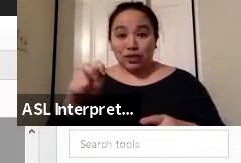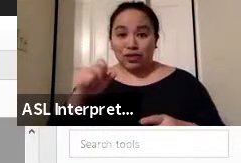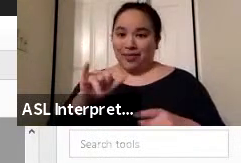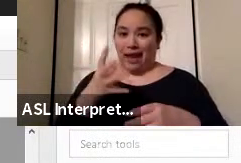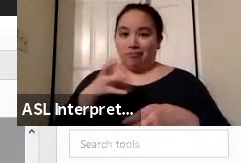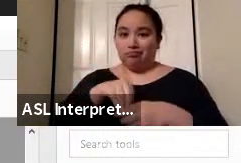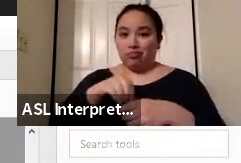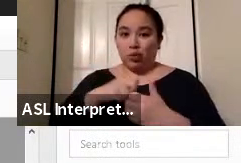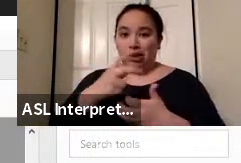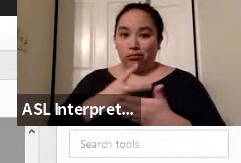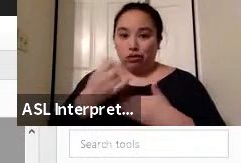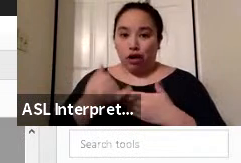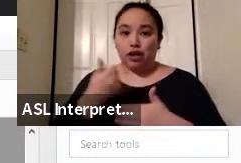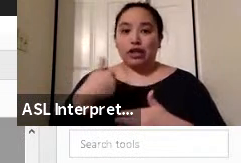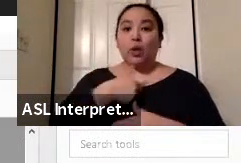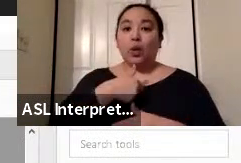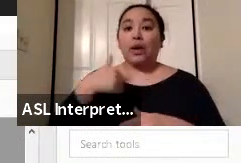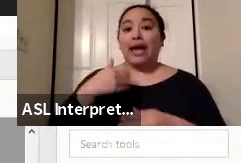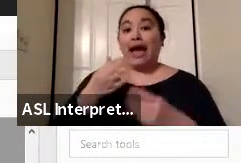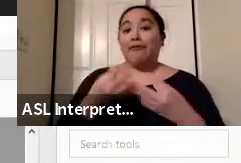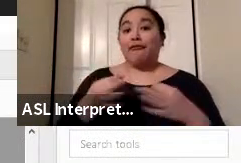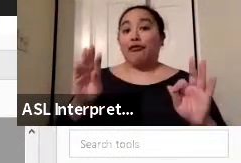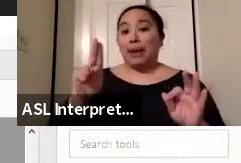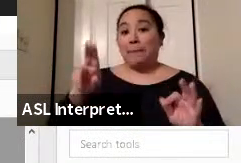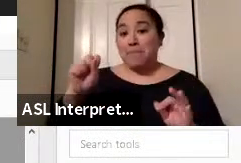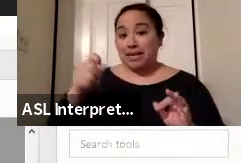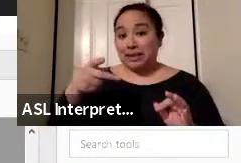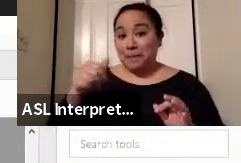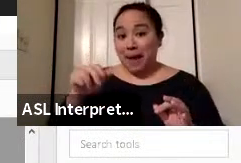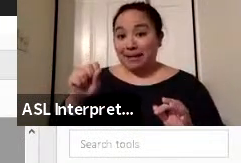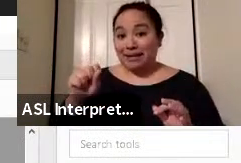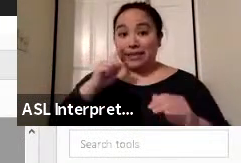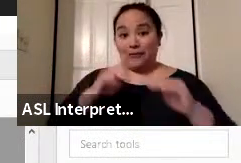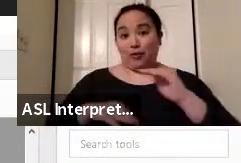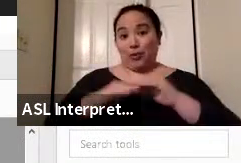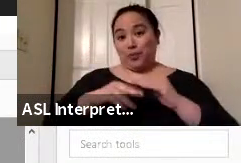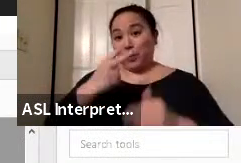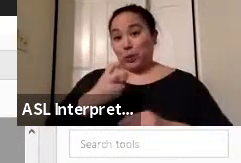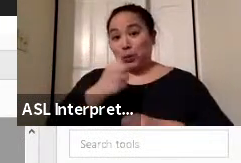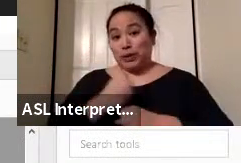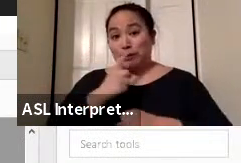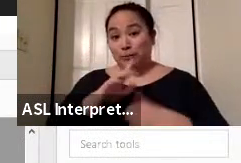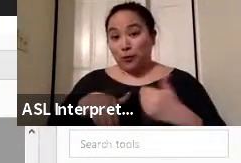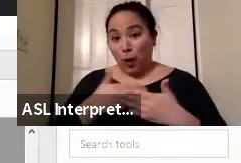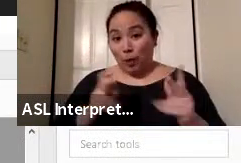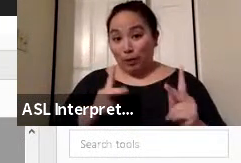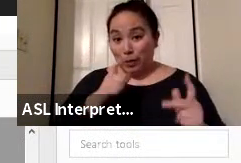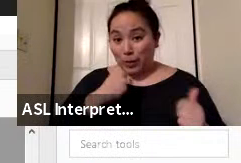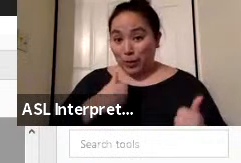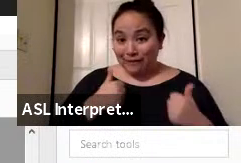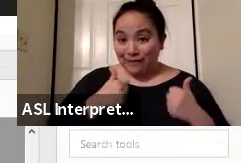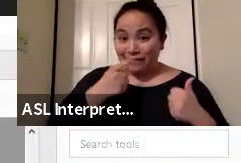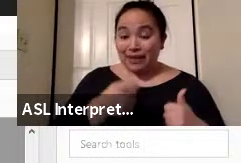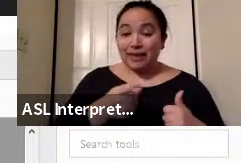budget, we've incorporated free bus passes for up to 2 years for all residents, as well as